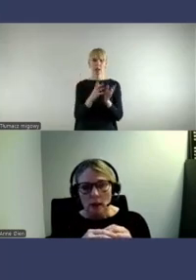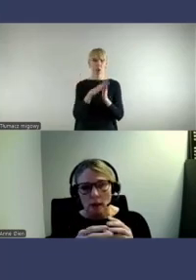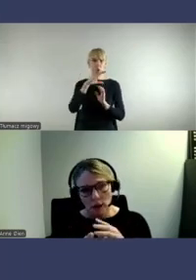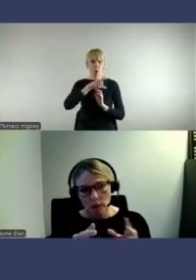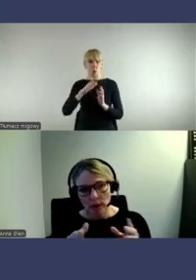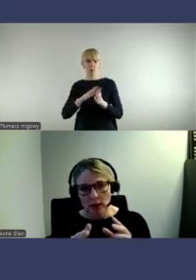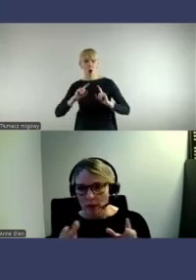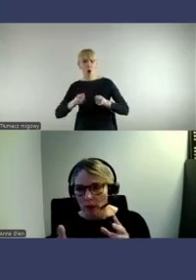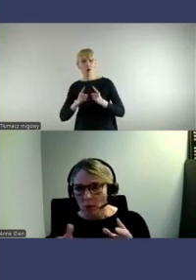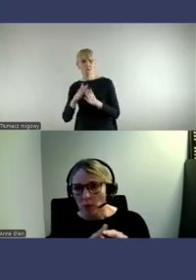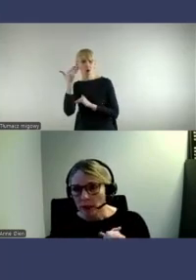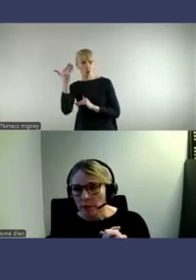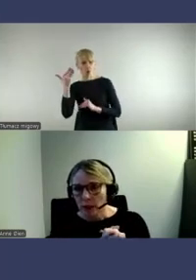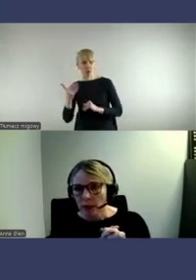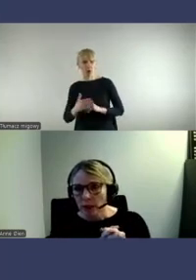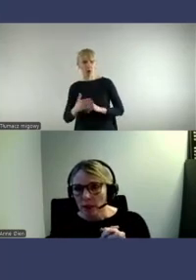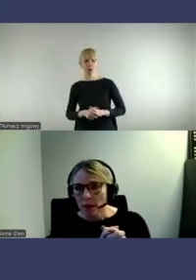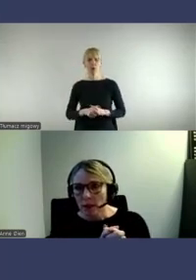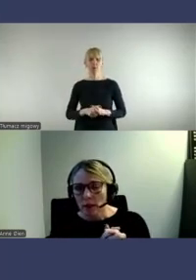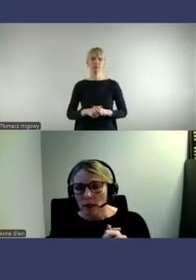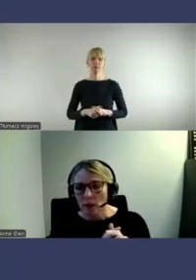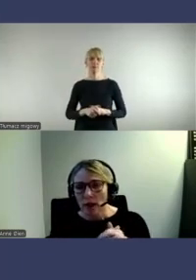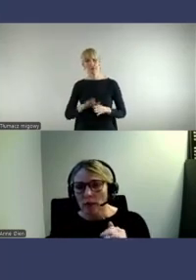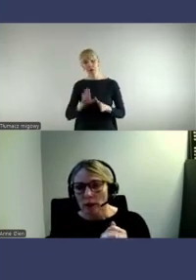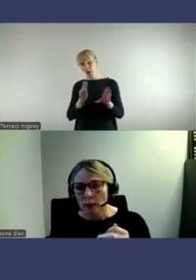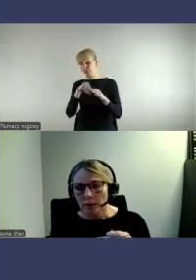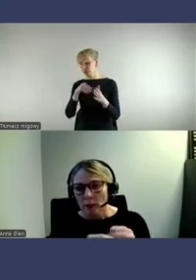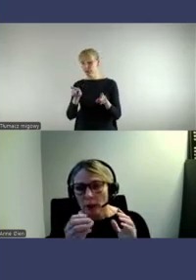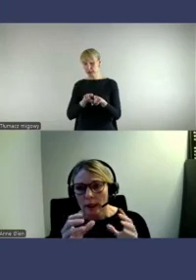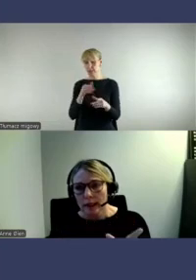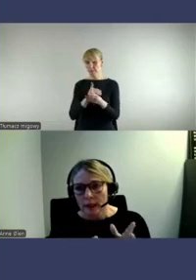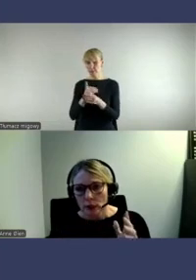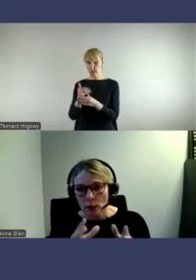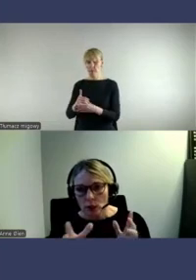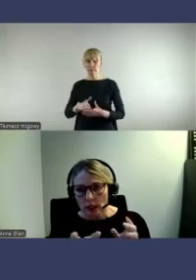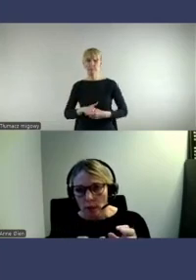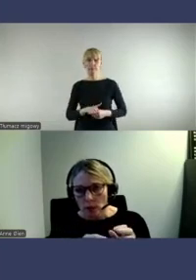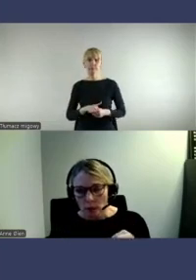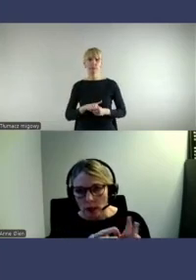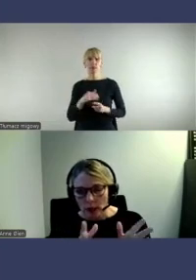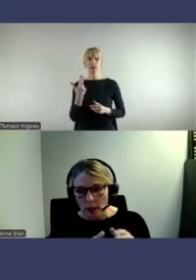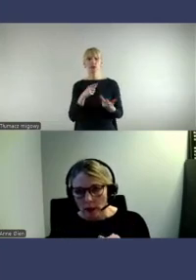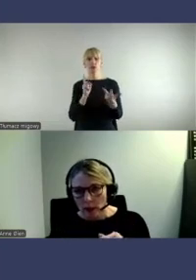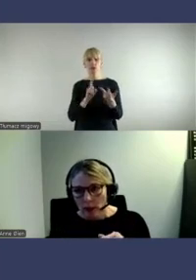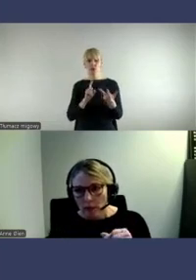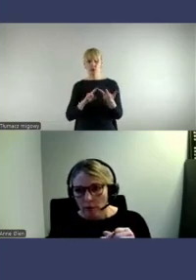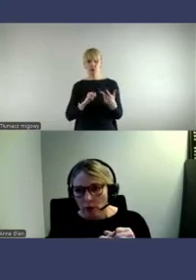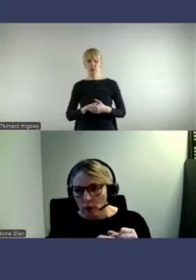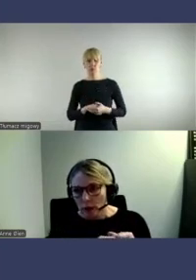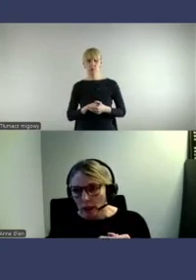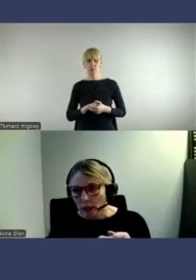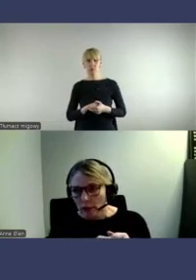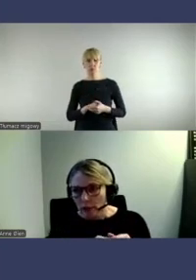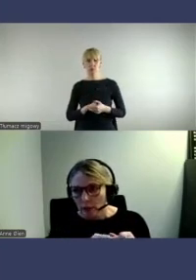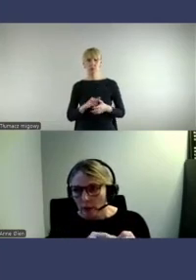and businesses and companies. And then you have linking social capital, which is